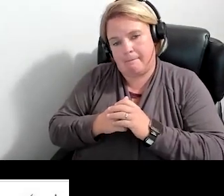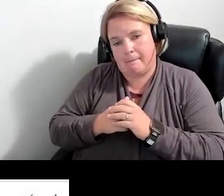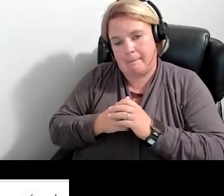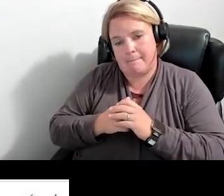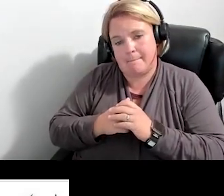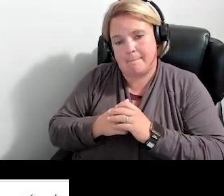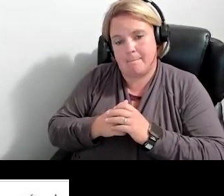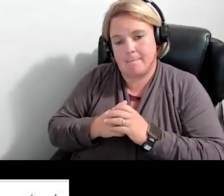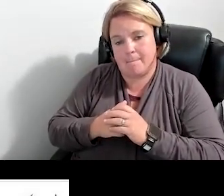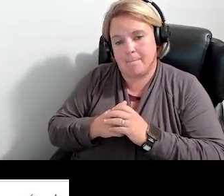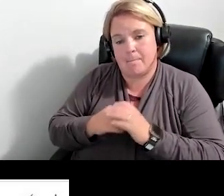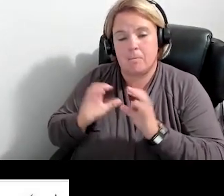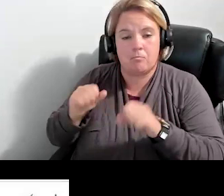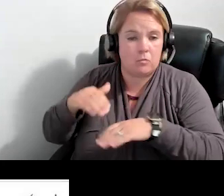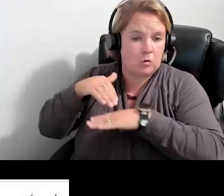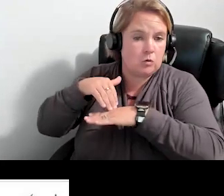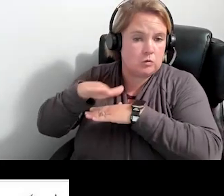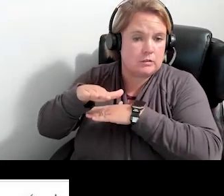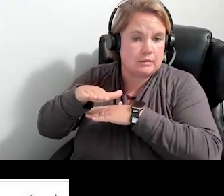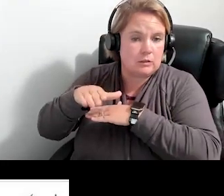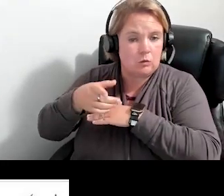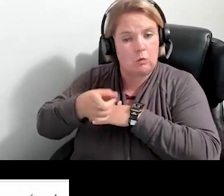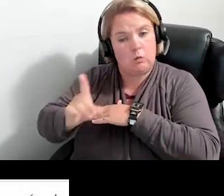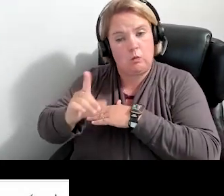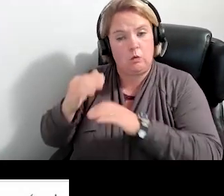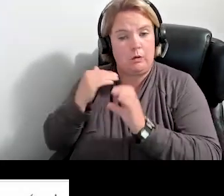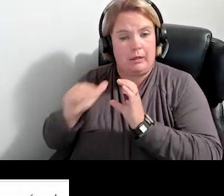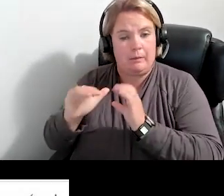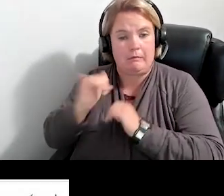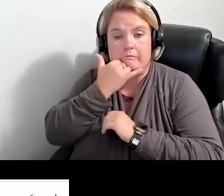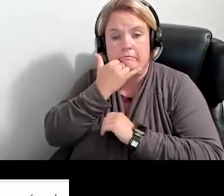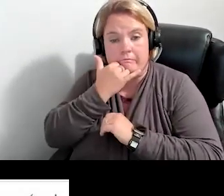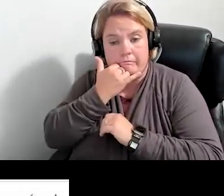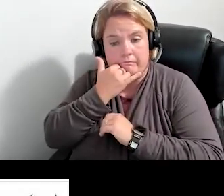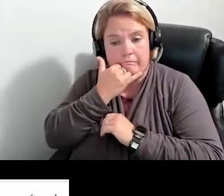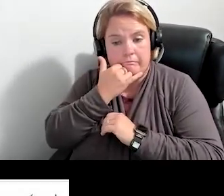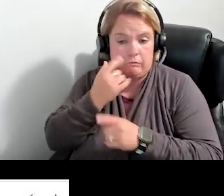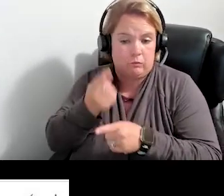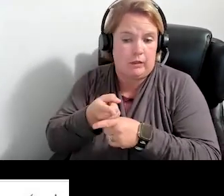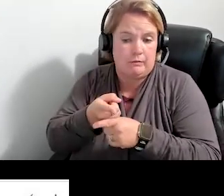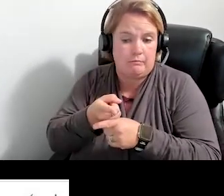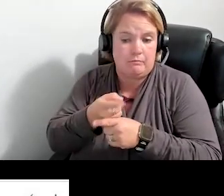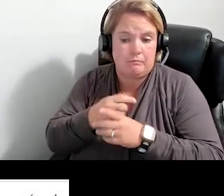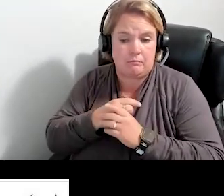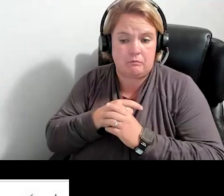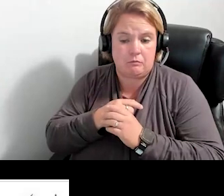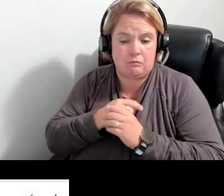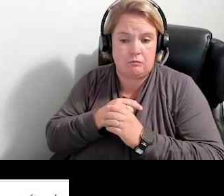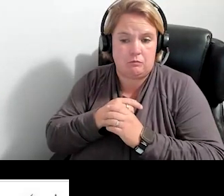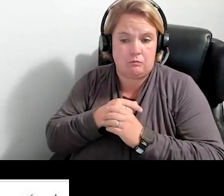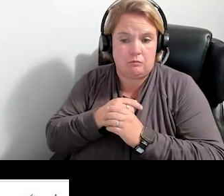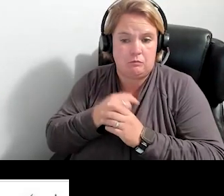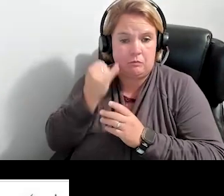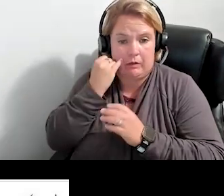possibility. You could send a rude email out to your whole class by mistake, right? I mean, if you allowed your AI to do